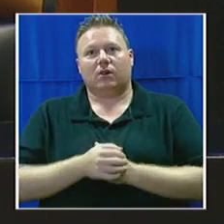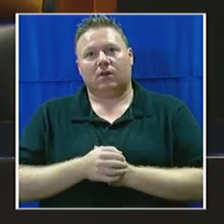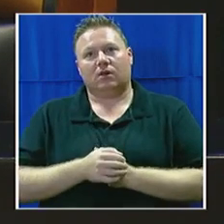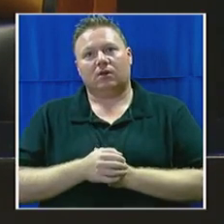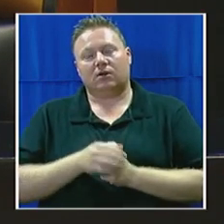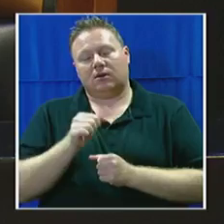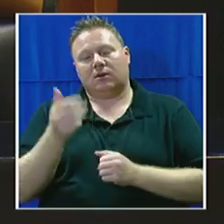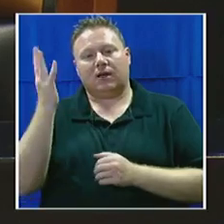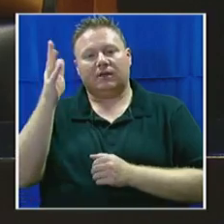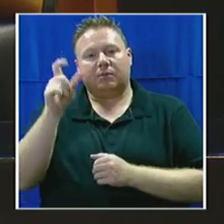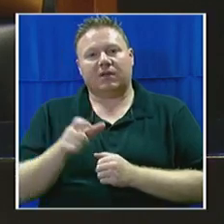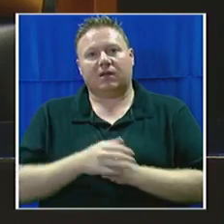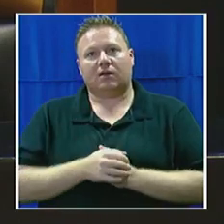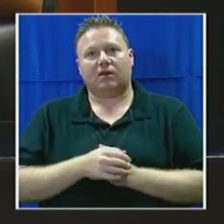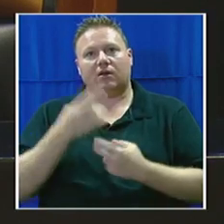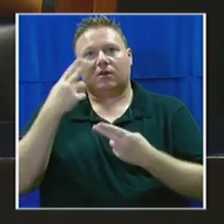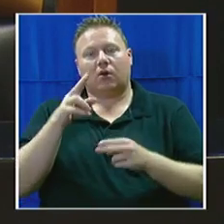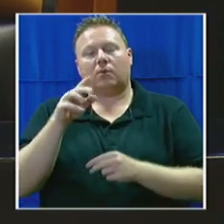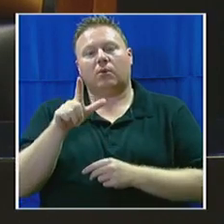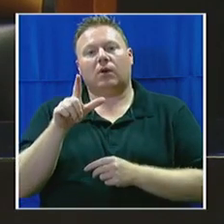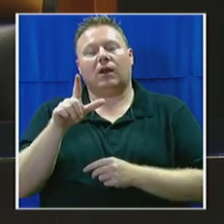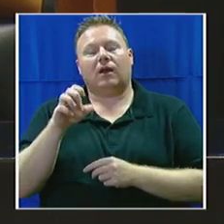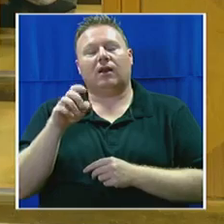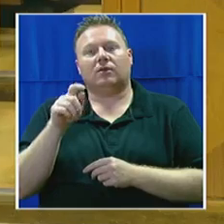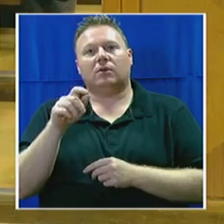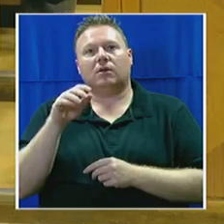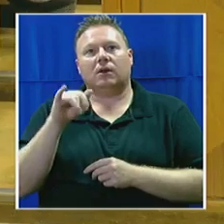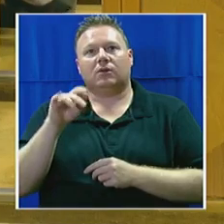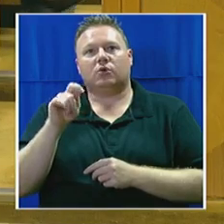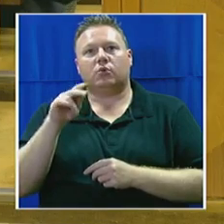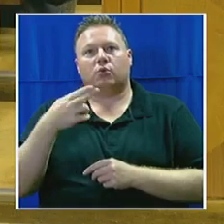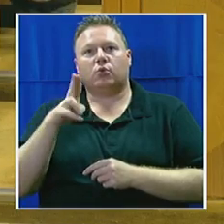The next speaker is the Honourable Lutuli.